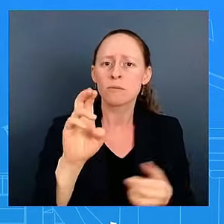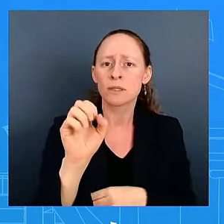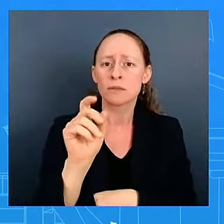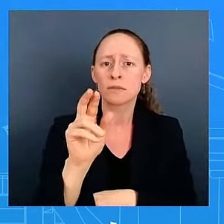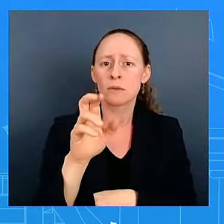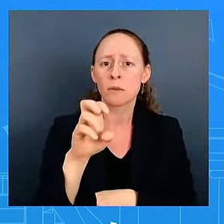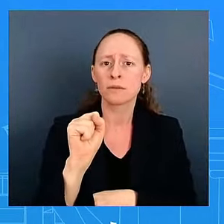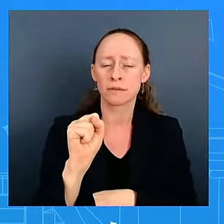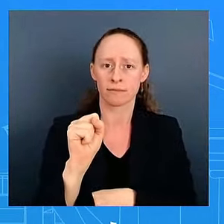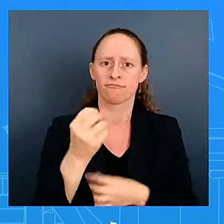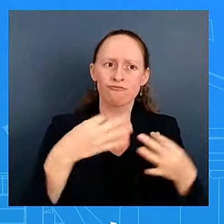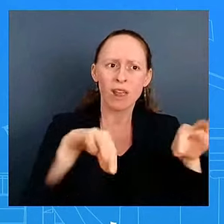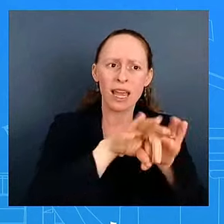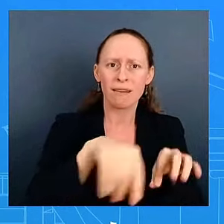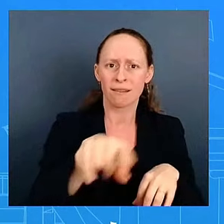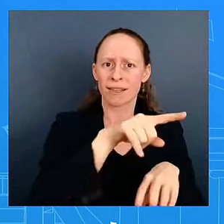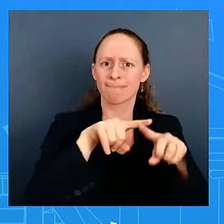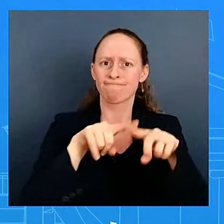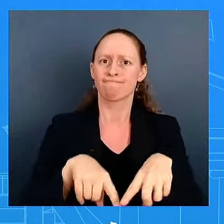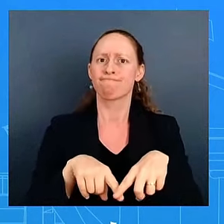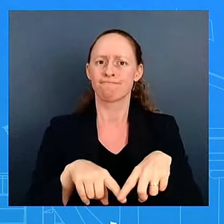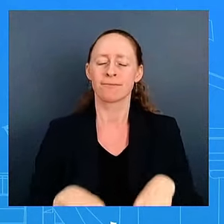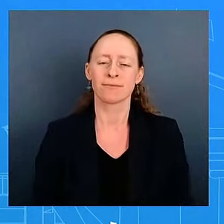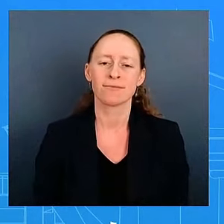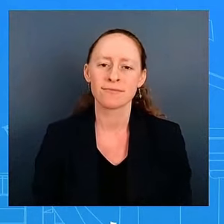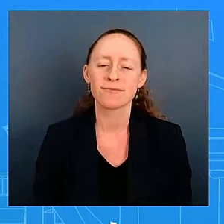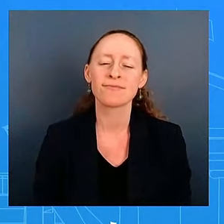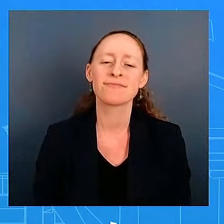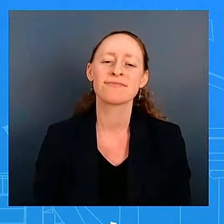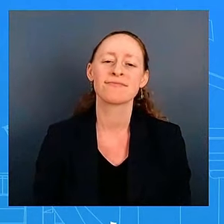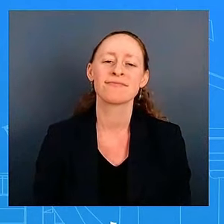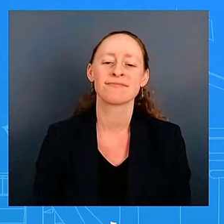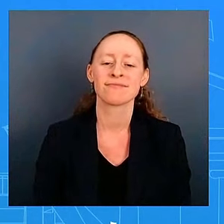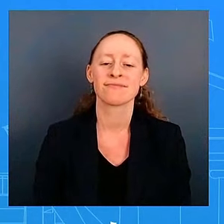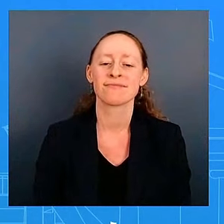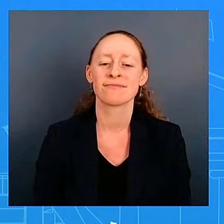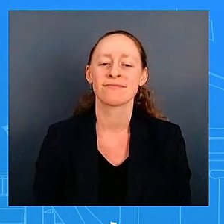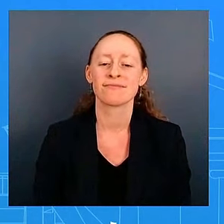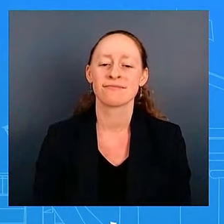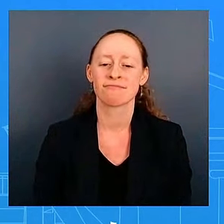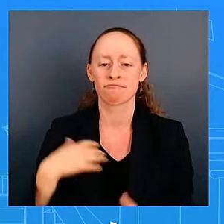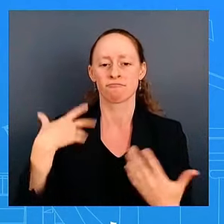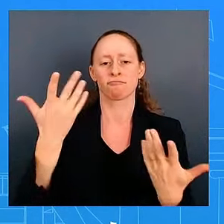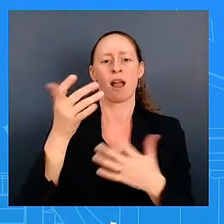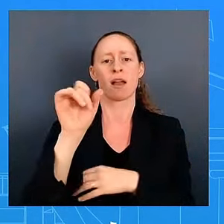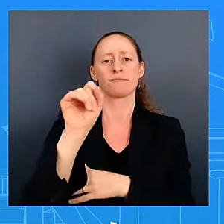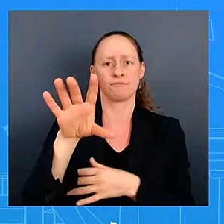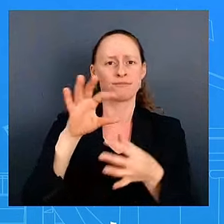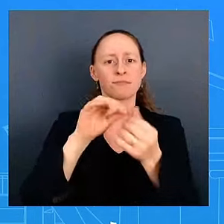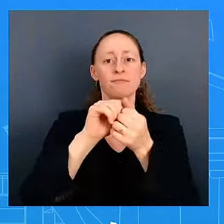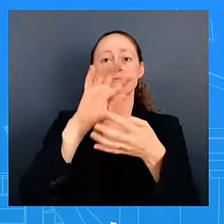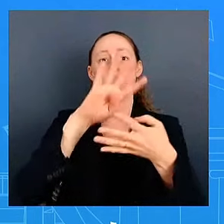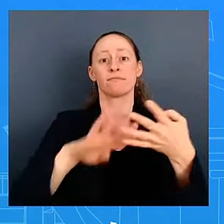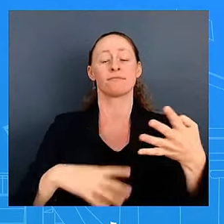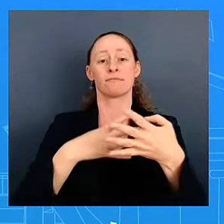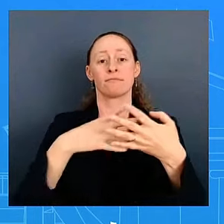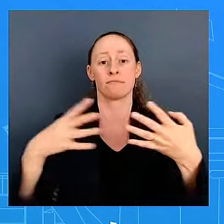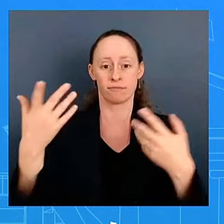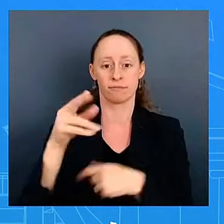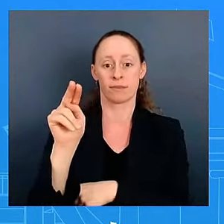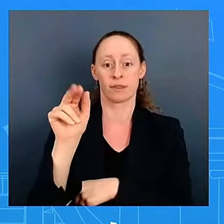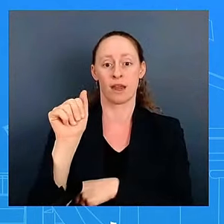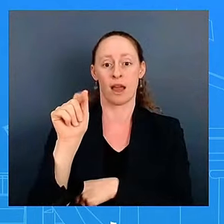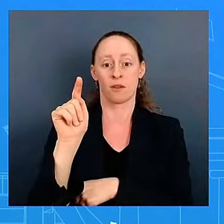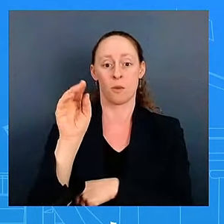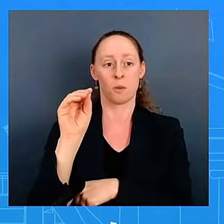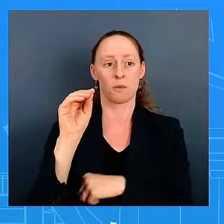with all of you as well at the top. In addition to many NATO meetings we announced yesterday, on Thursday afternoon, President